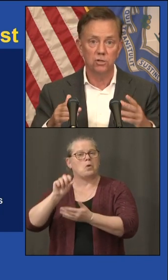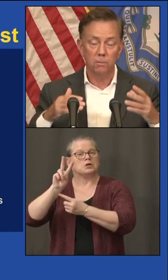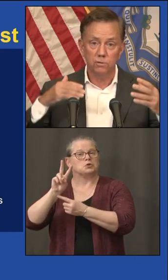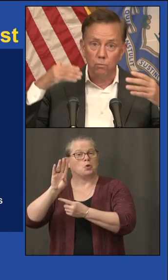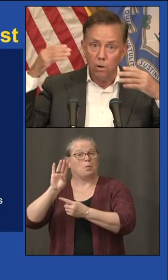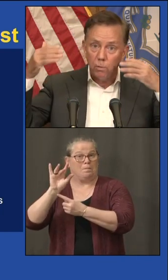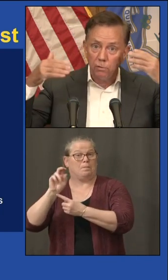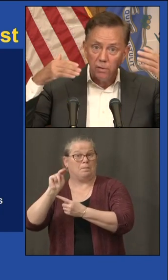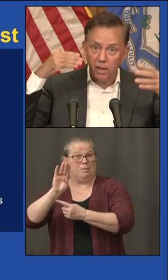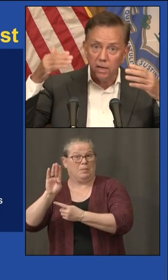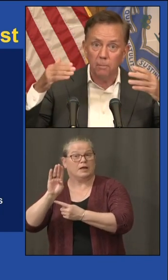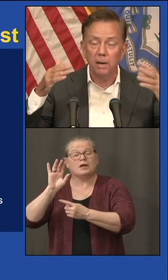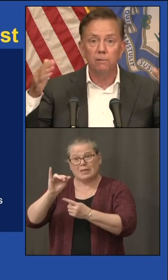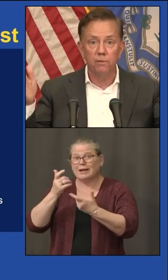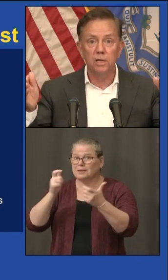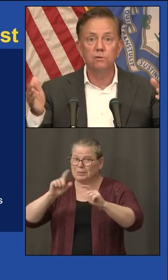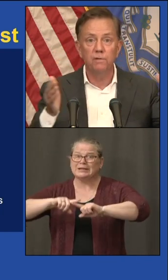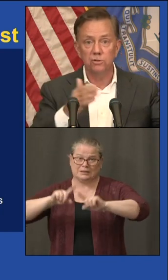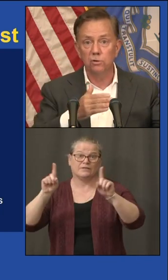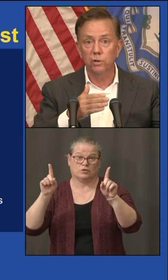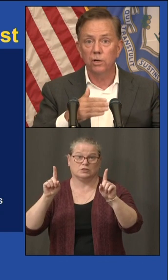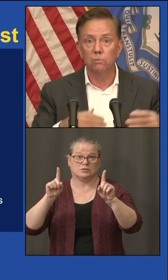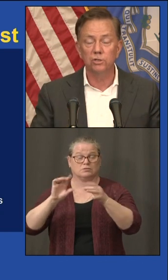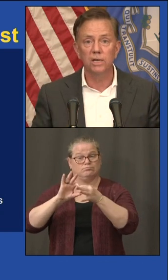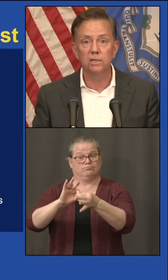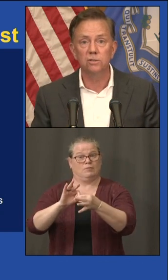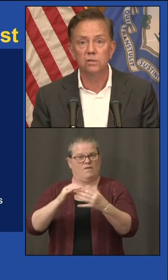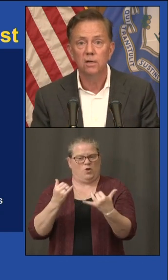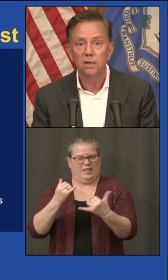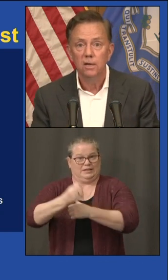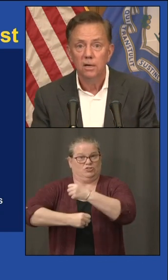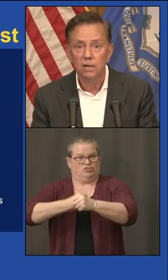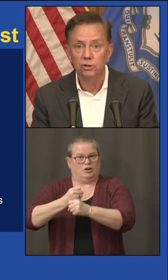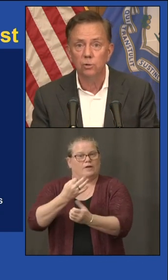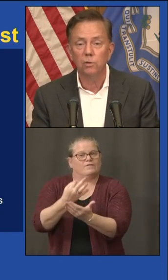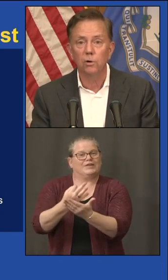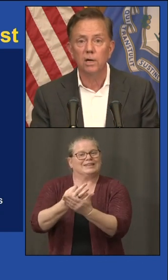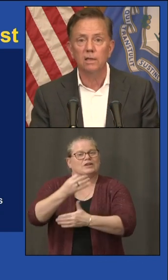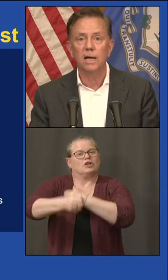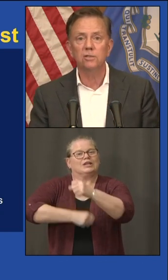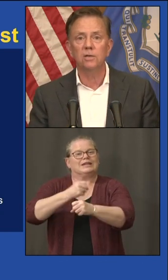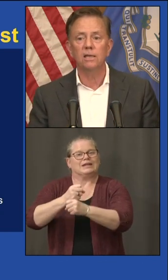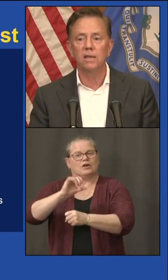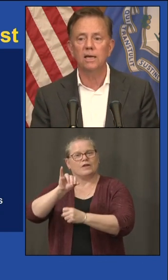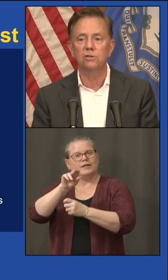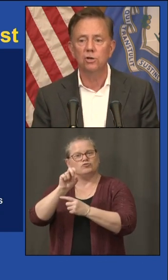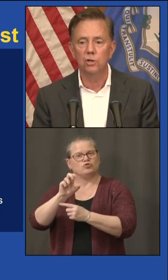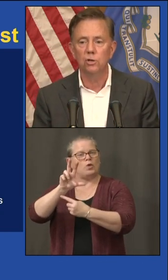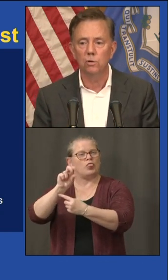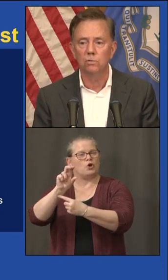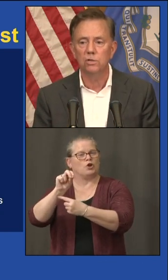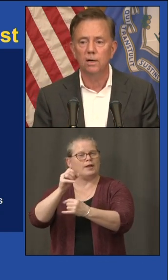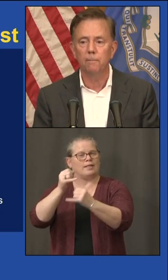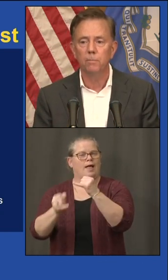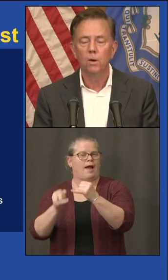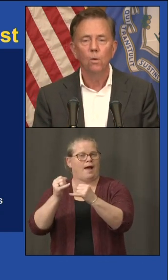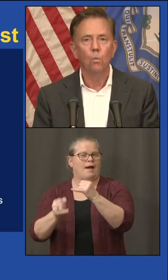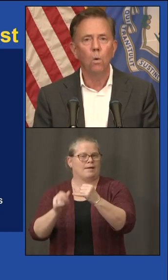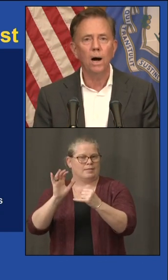difference in terms of what we're thinking about for this fiscal year, which ends June 30. That, I think, is good